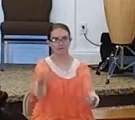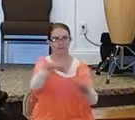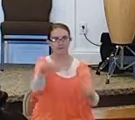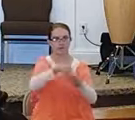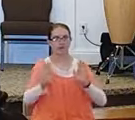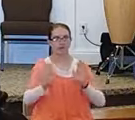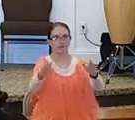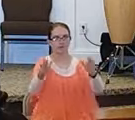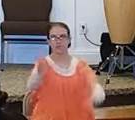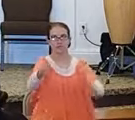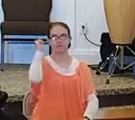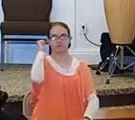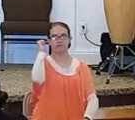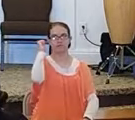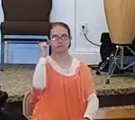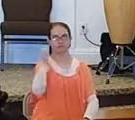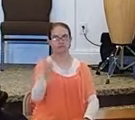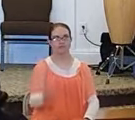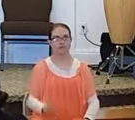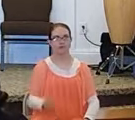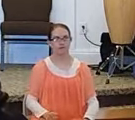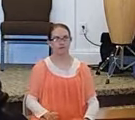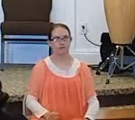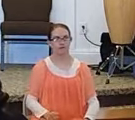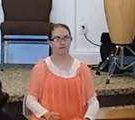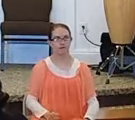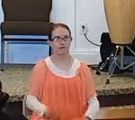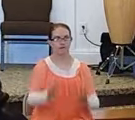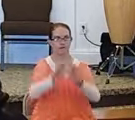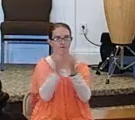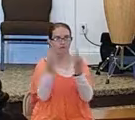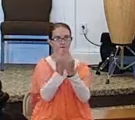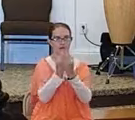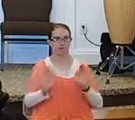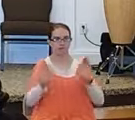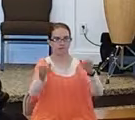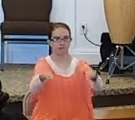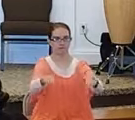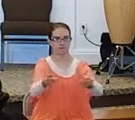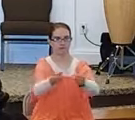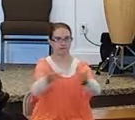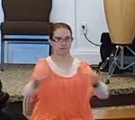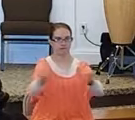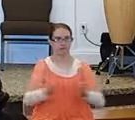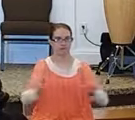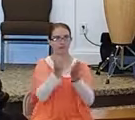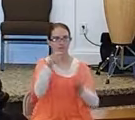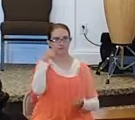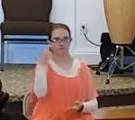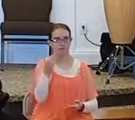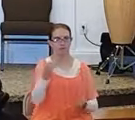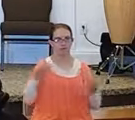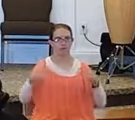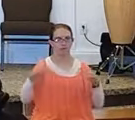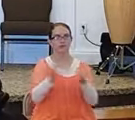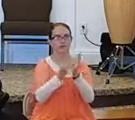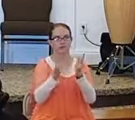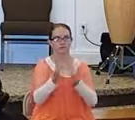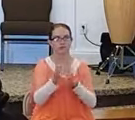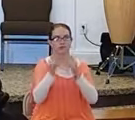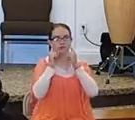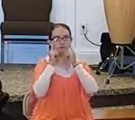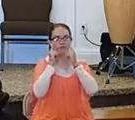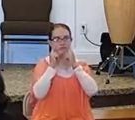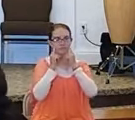tomb out back. And so they go down to the family cemetery. And the Bible said, on the way, Jesus